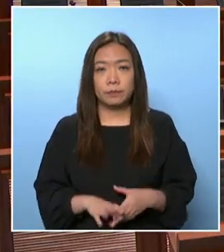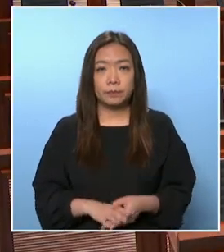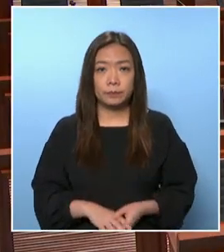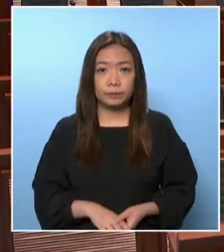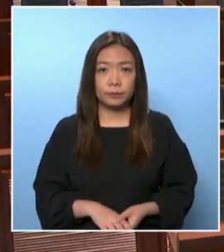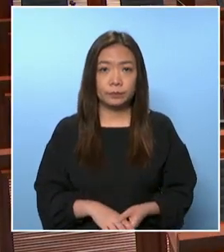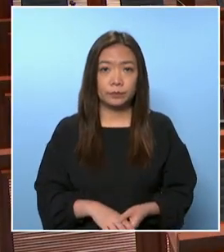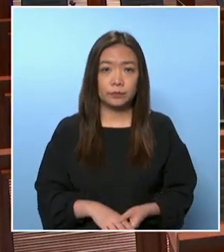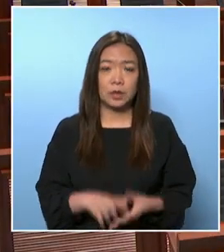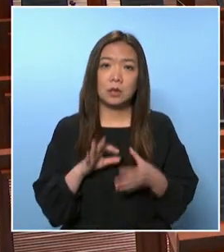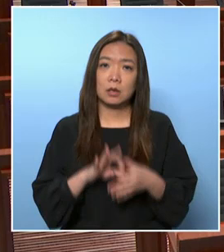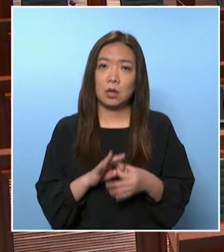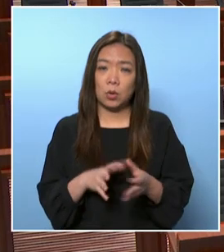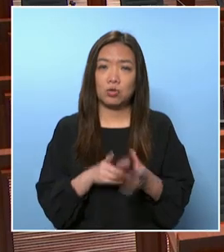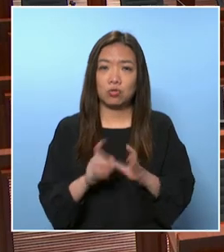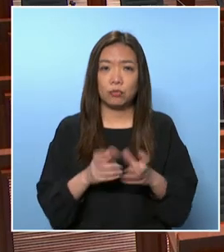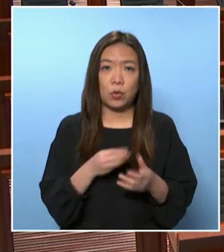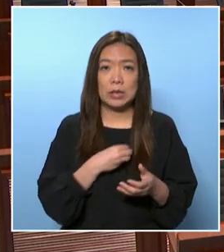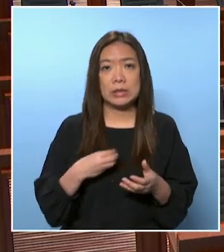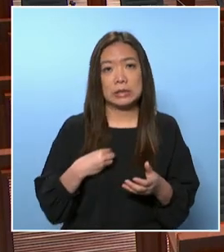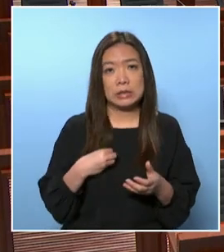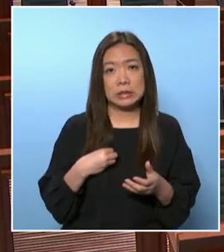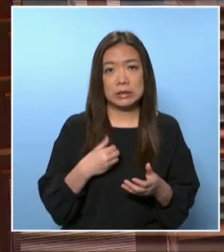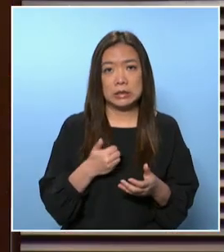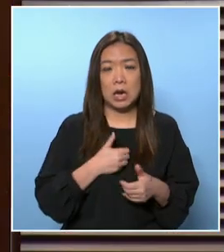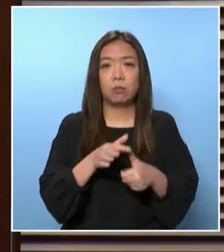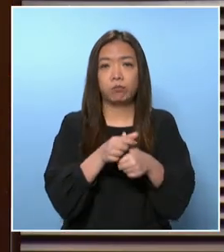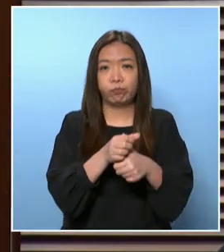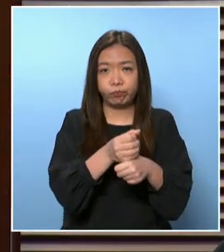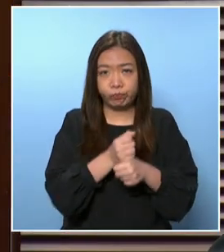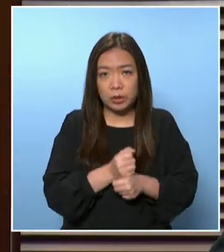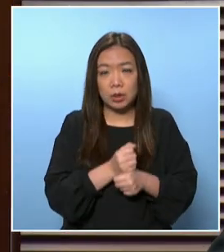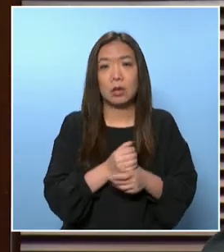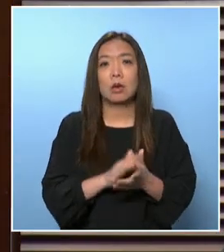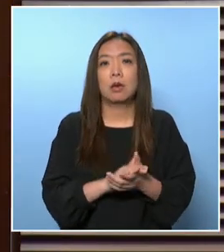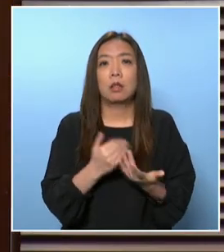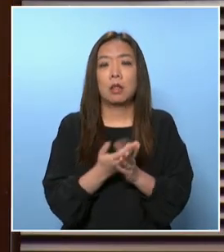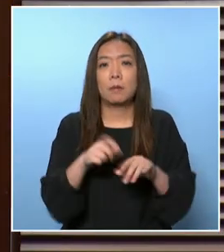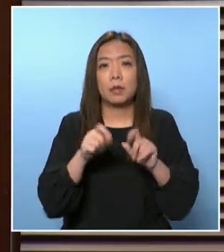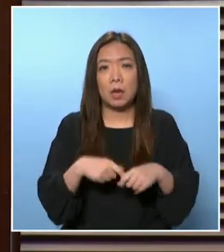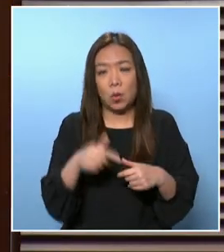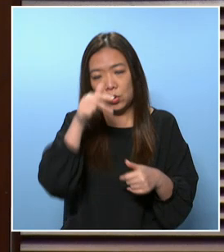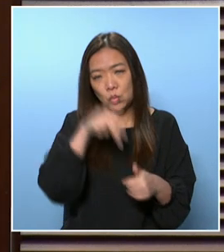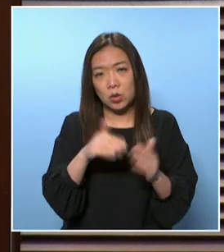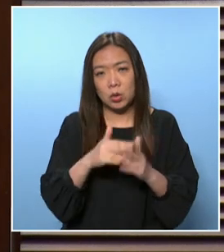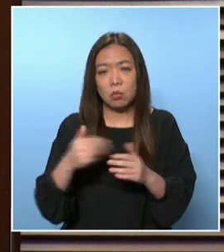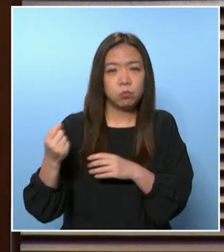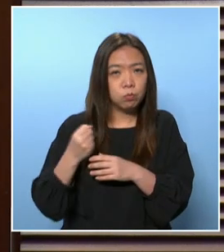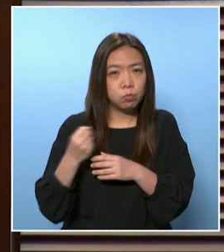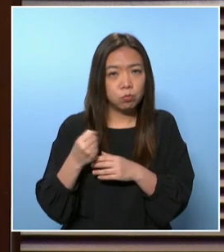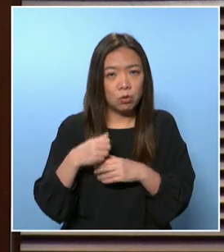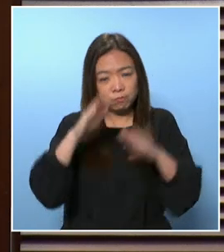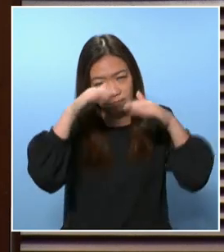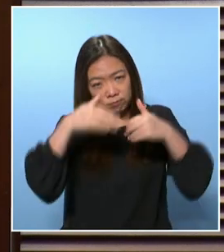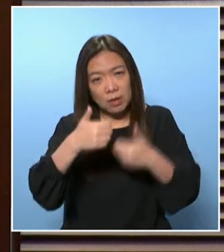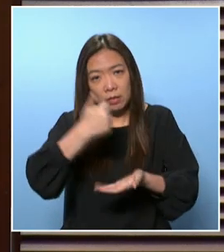Wong. Chairman, thank you. Yes, about the retention of specialist doctors, the HA has been